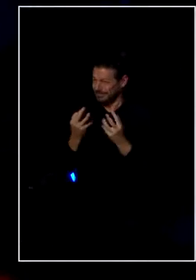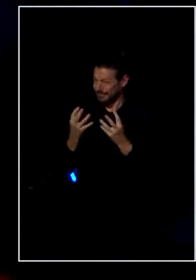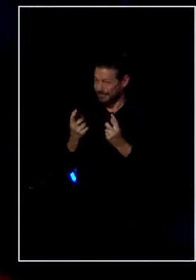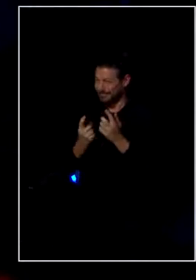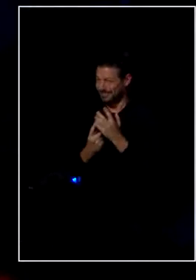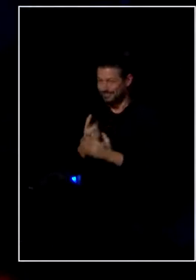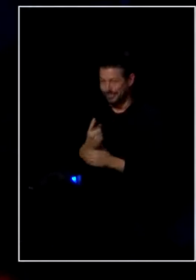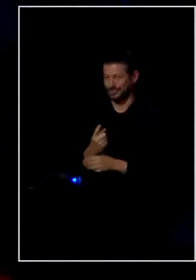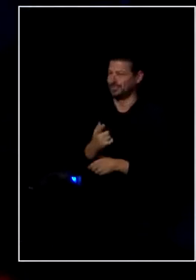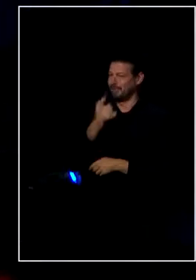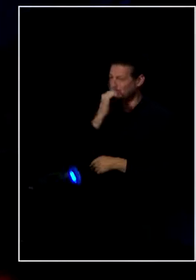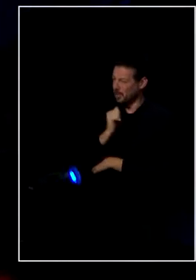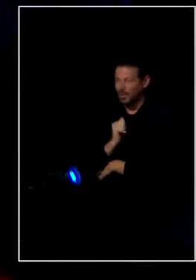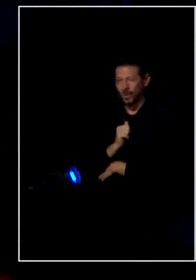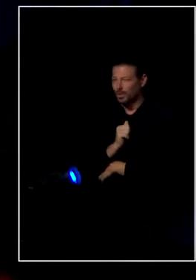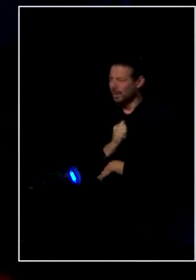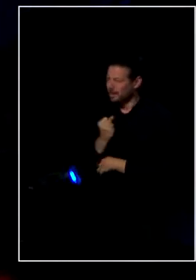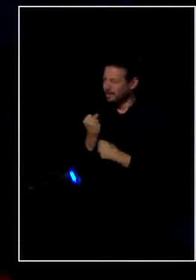So many.